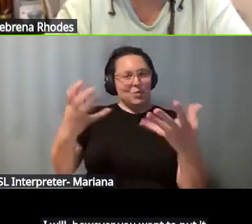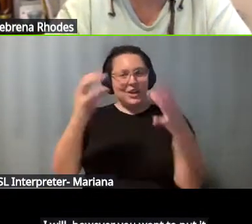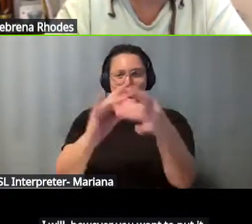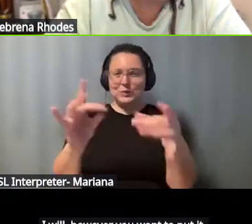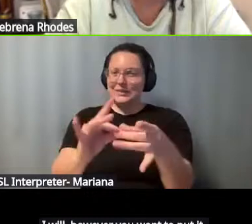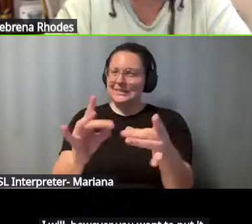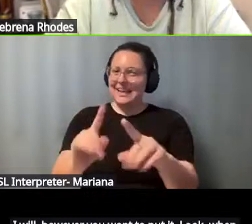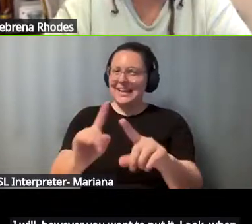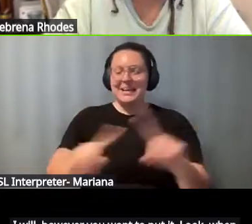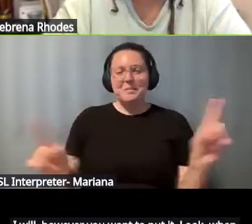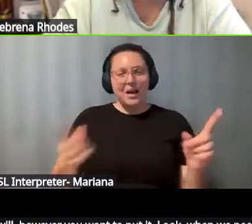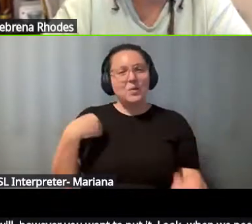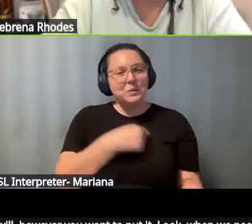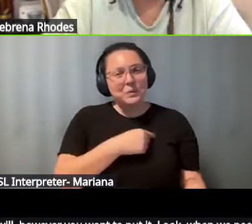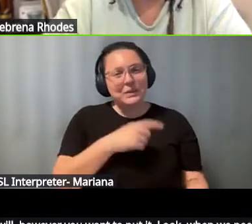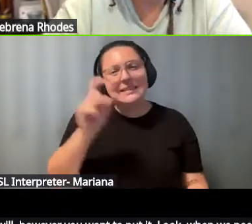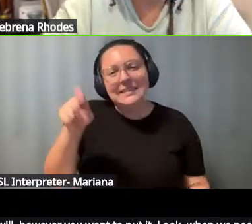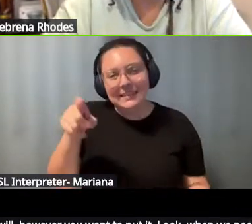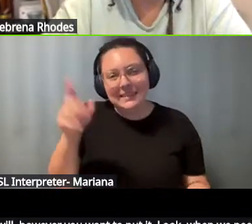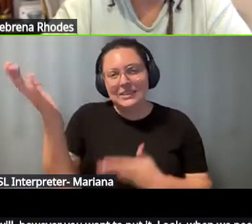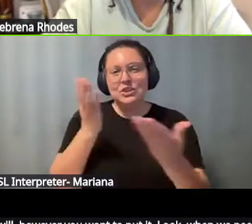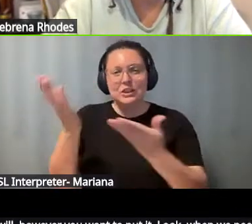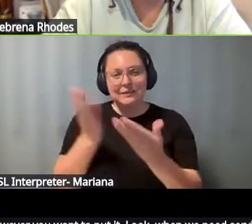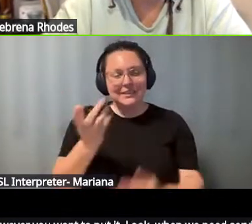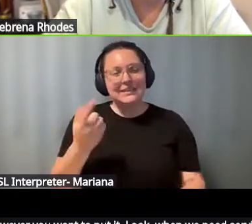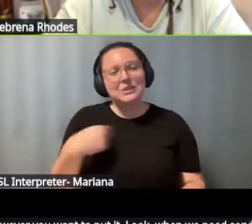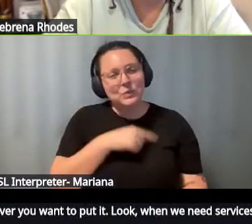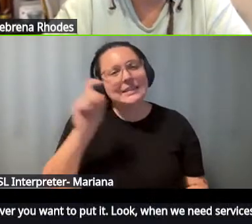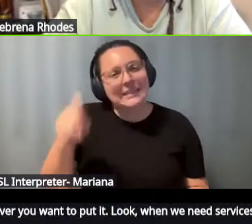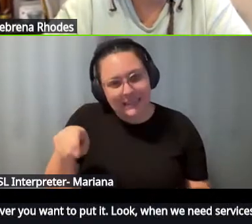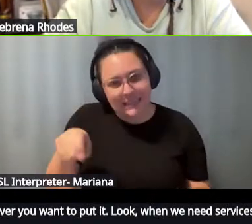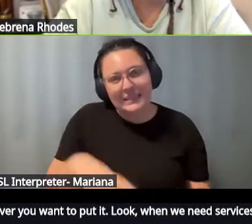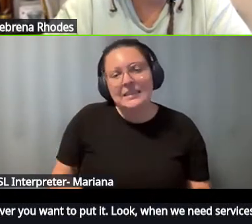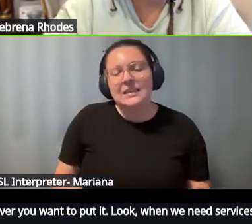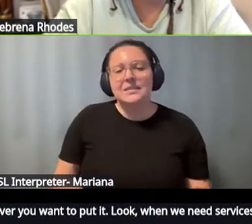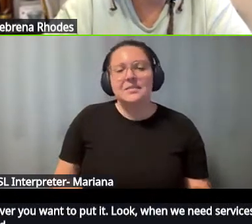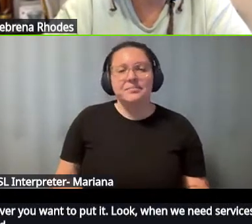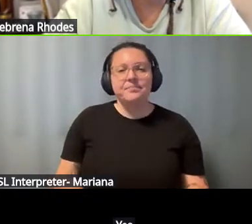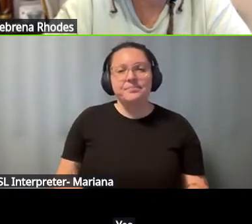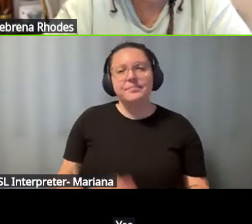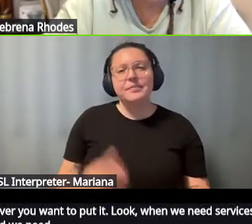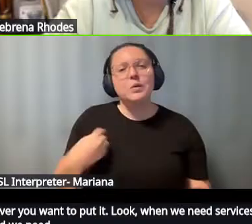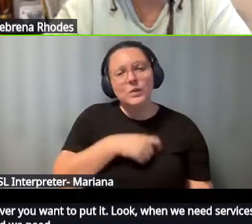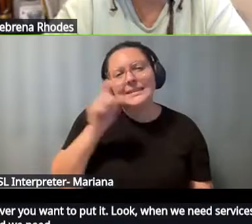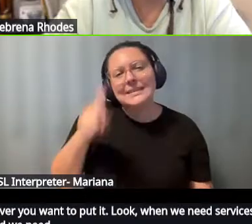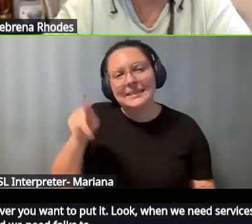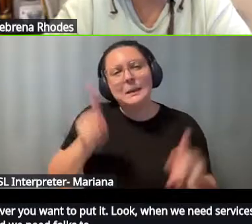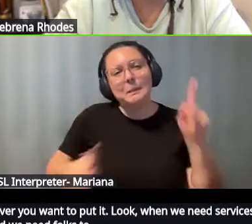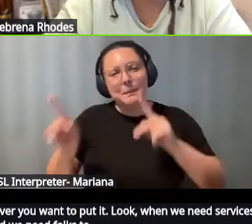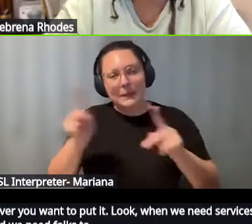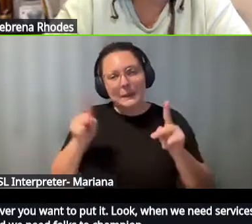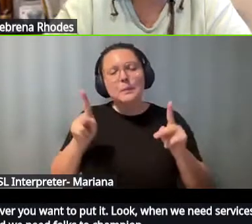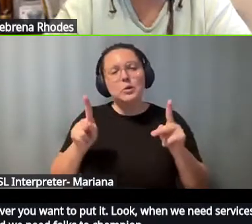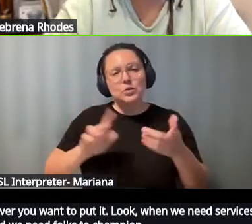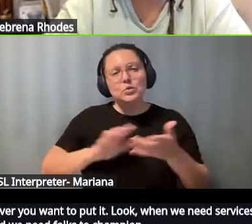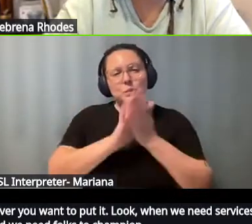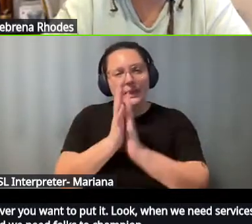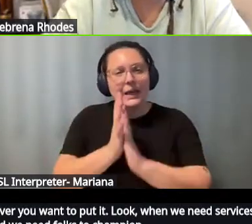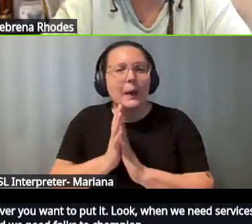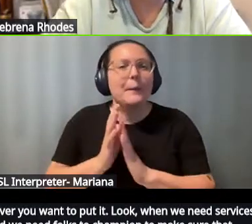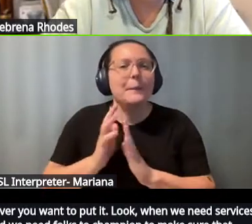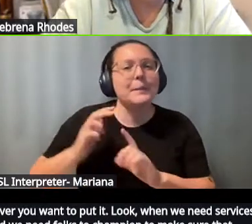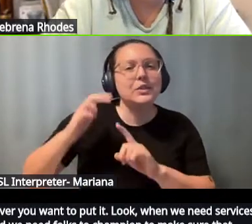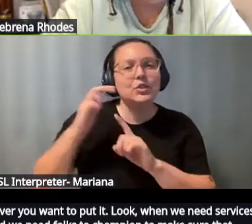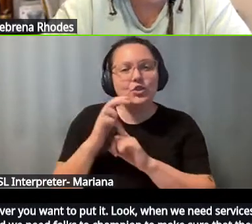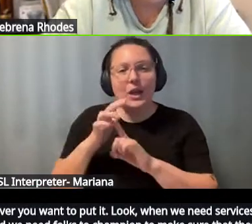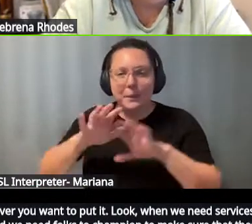when we need services, we need services, yes. and we need folks to champion to make sure that these